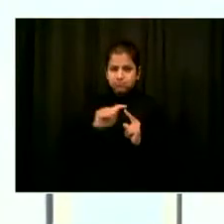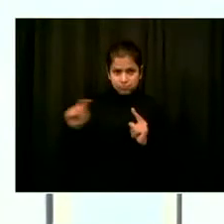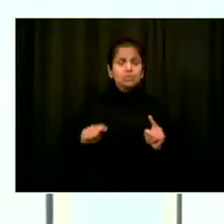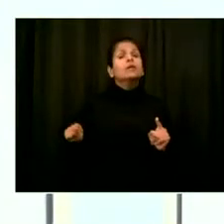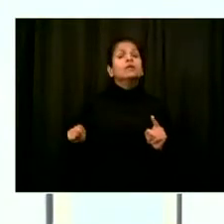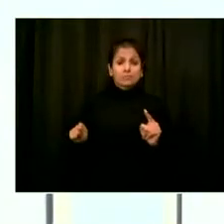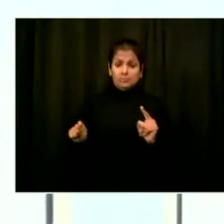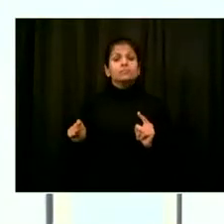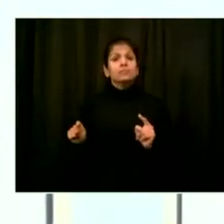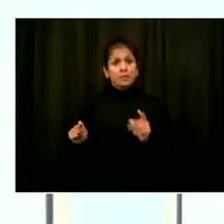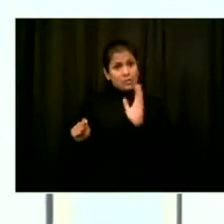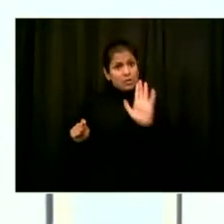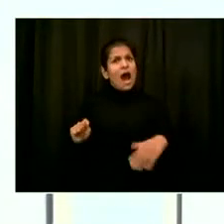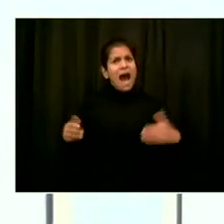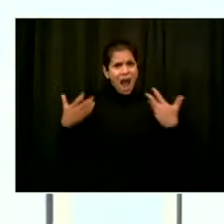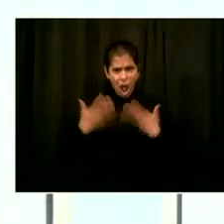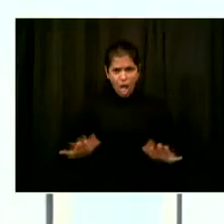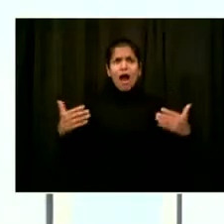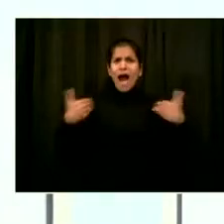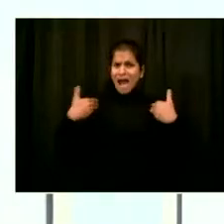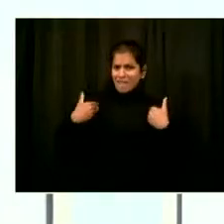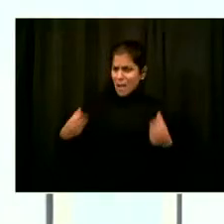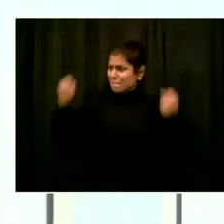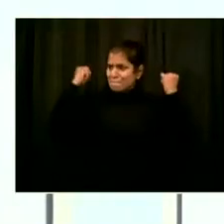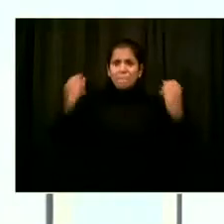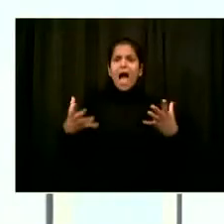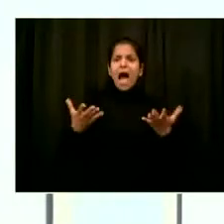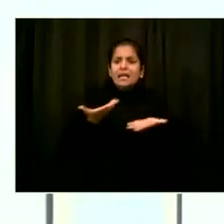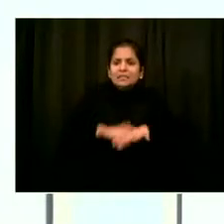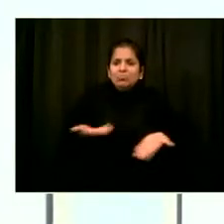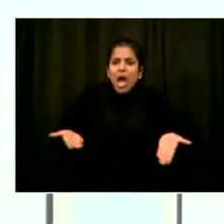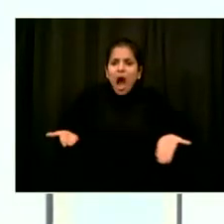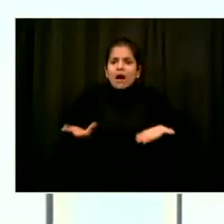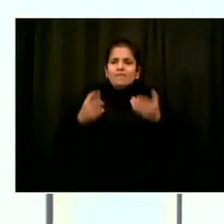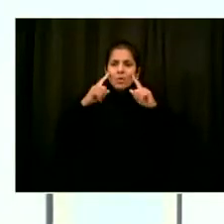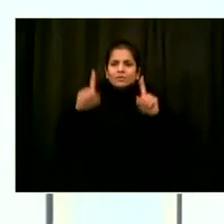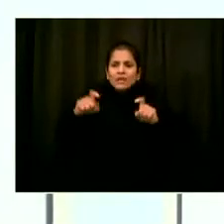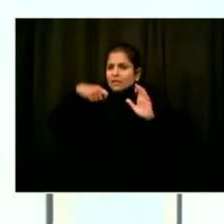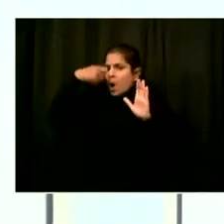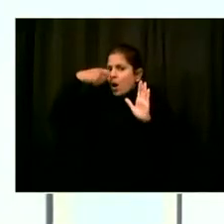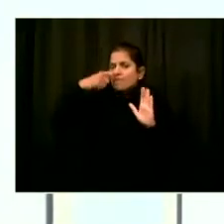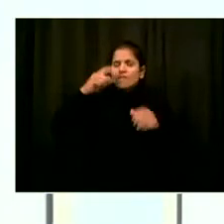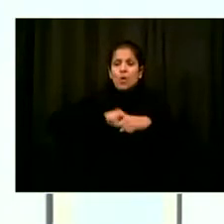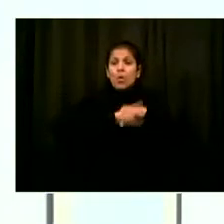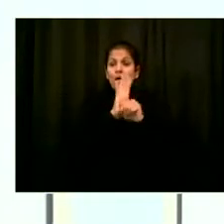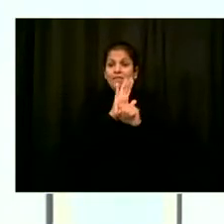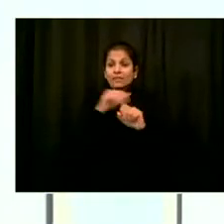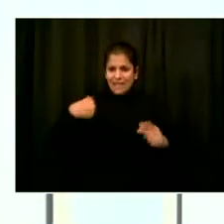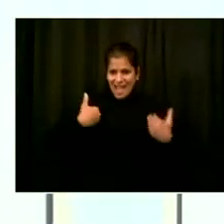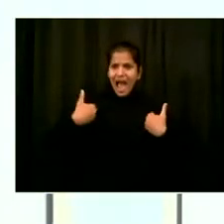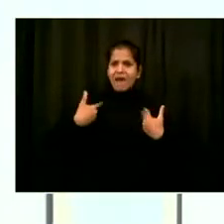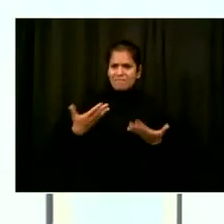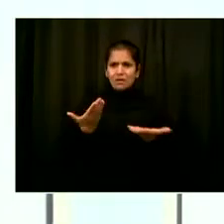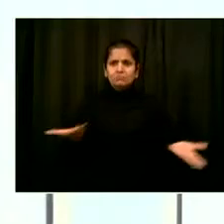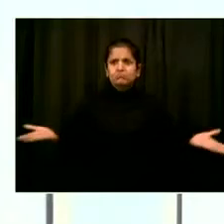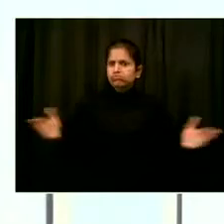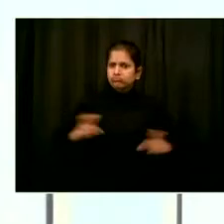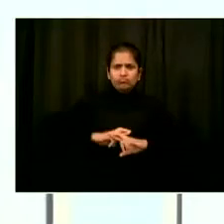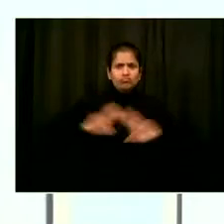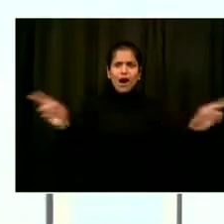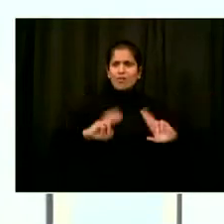upsurge and demand that we're seeing um there are a few things that we have done to try to address um you know the the